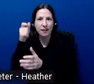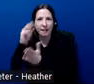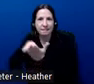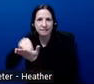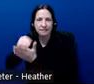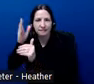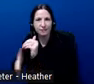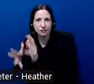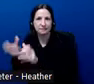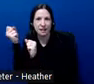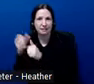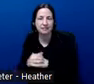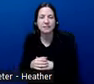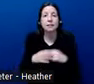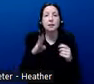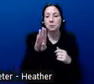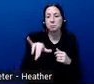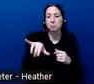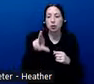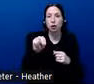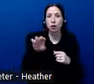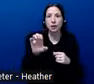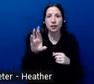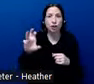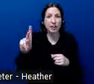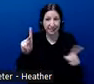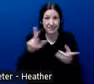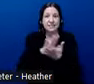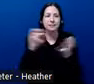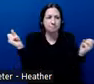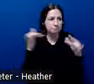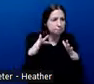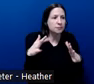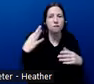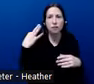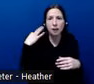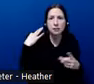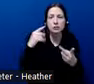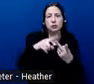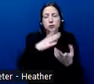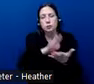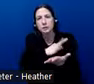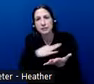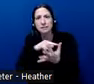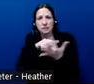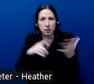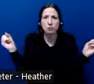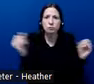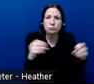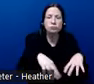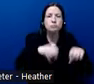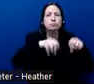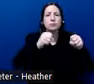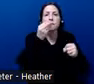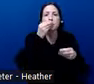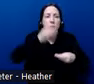Community School, volunteers, community school coordinators, and school staff came together to help run a summer food hub. They